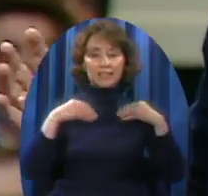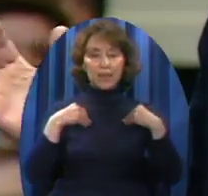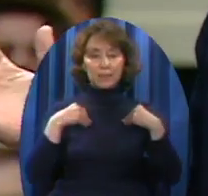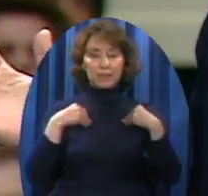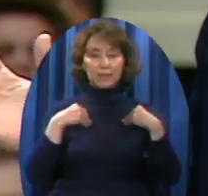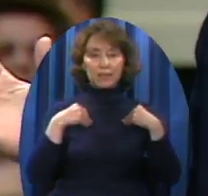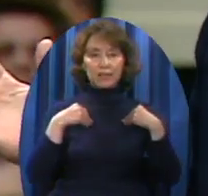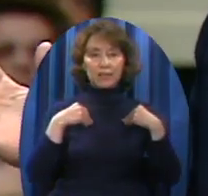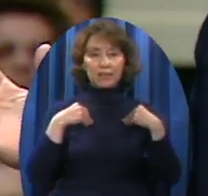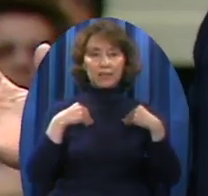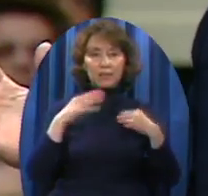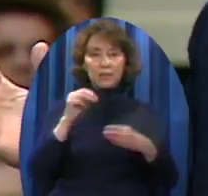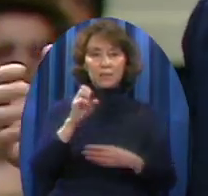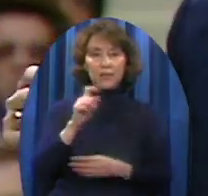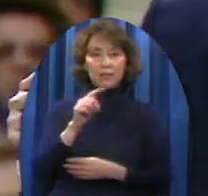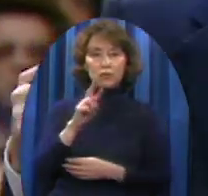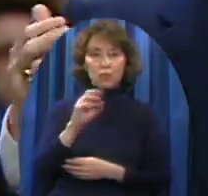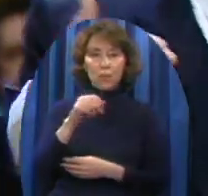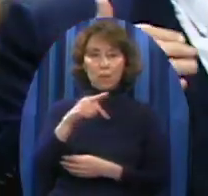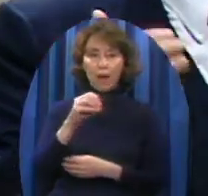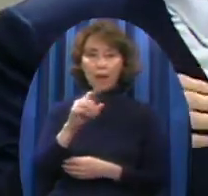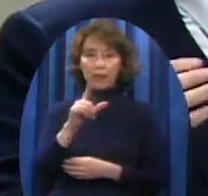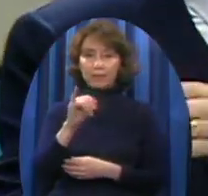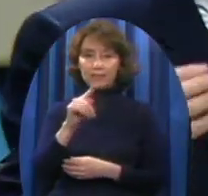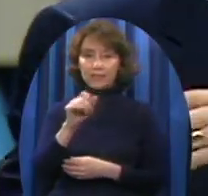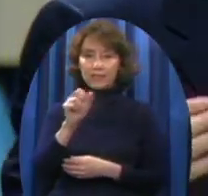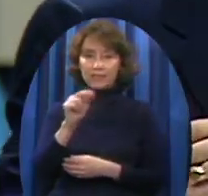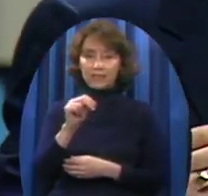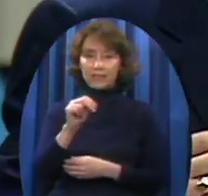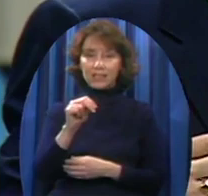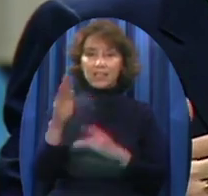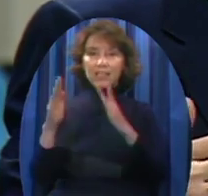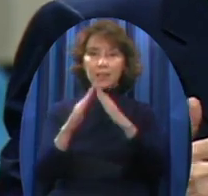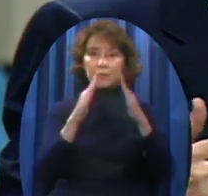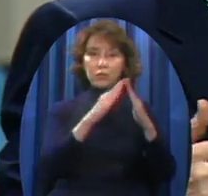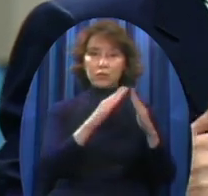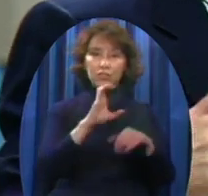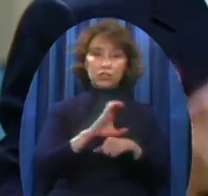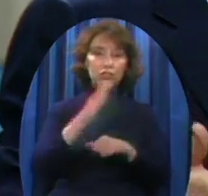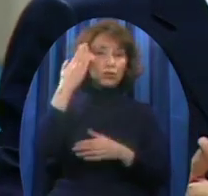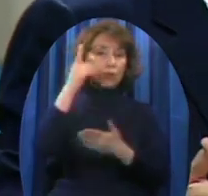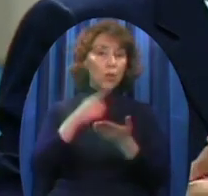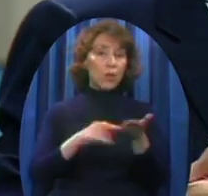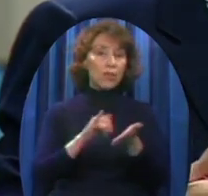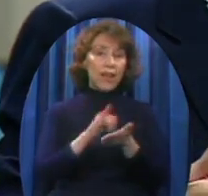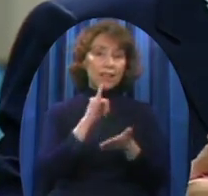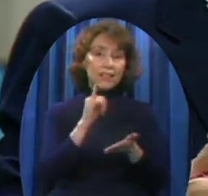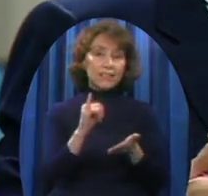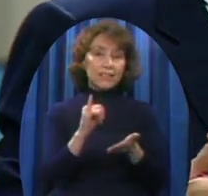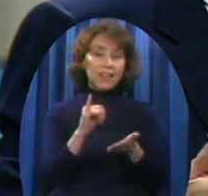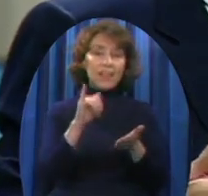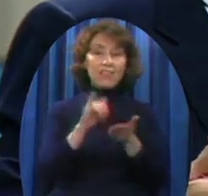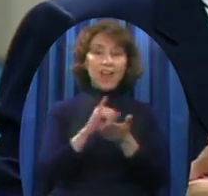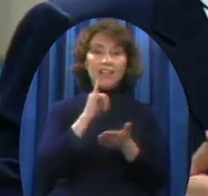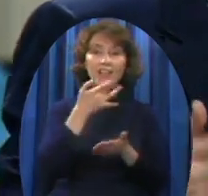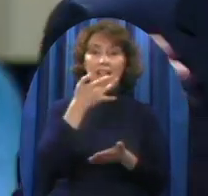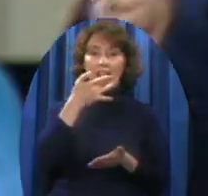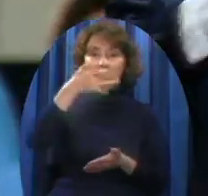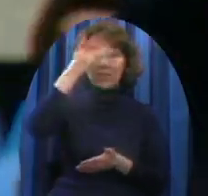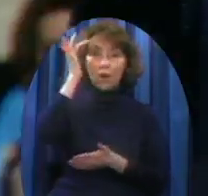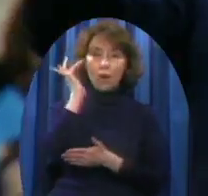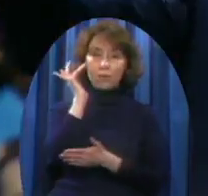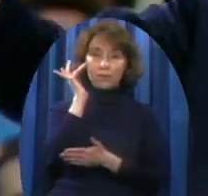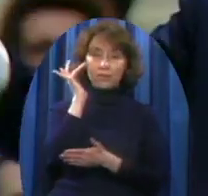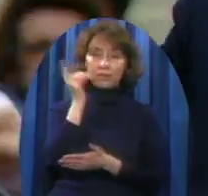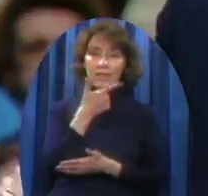its fellowship? Hey, do you know what the Metropolitan Community Church is? It's the gay church in America.